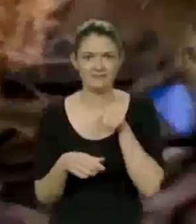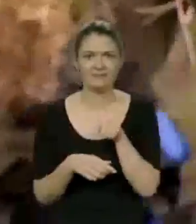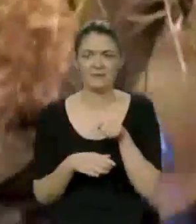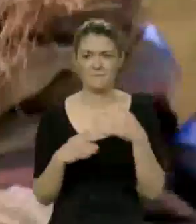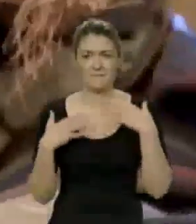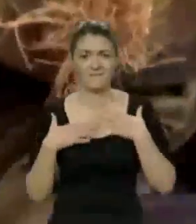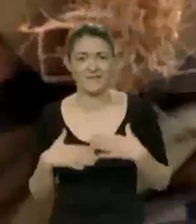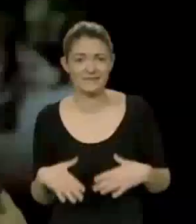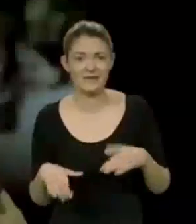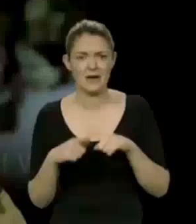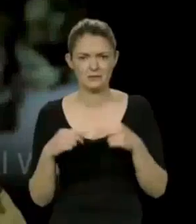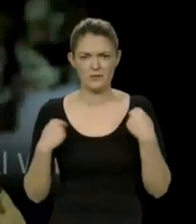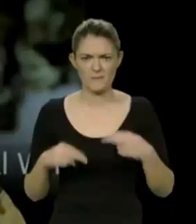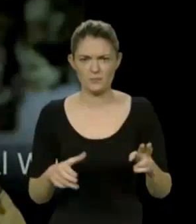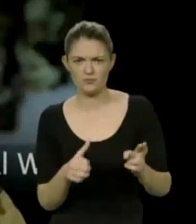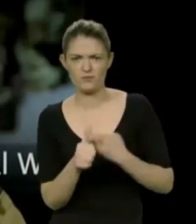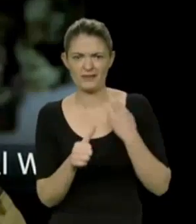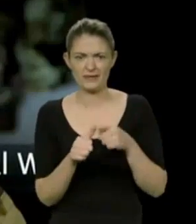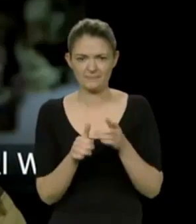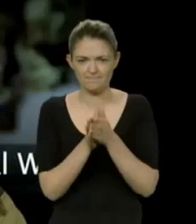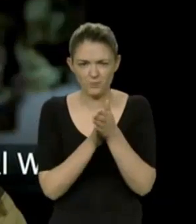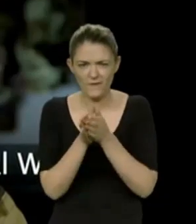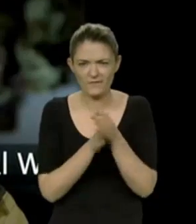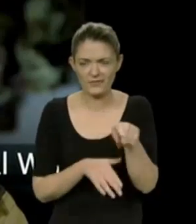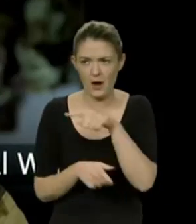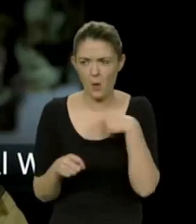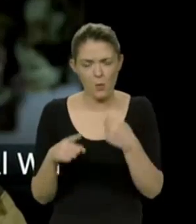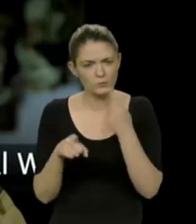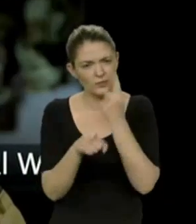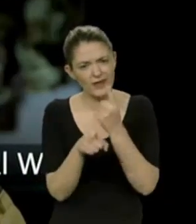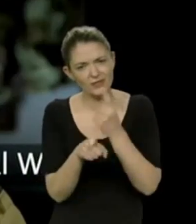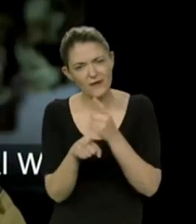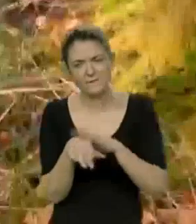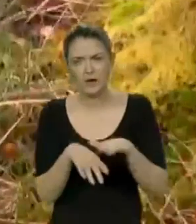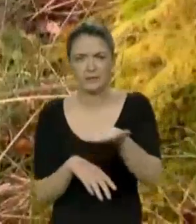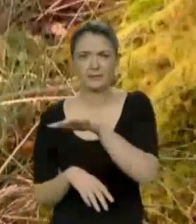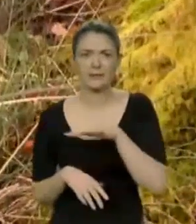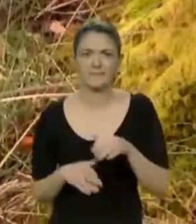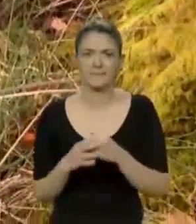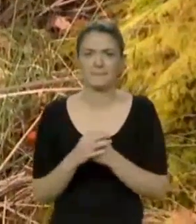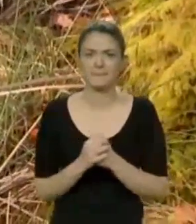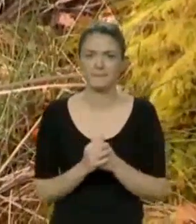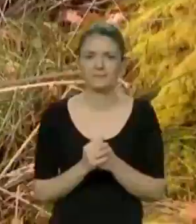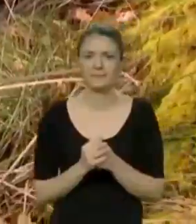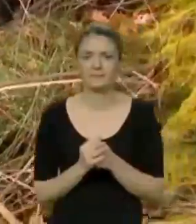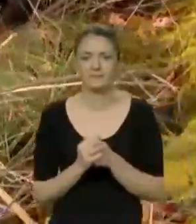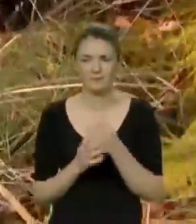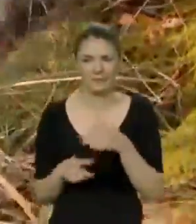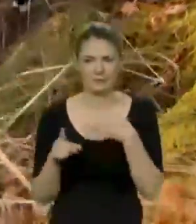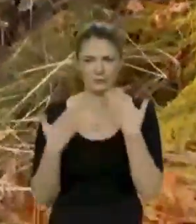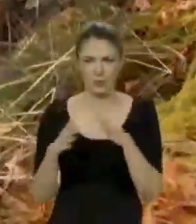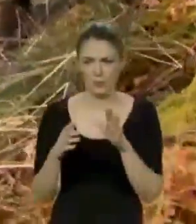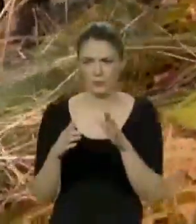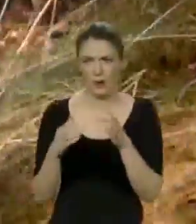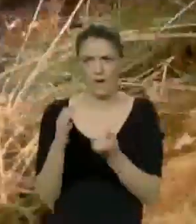physically, whether it be getting the uniforms ready, whether it be just motivating them, she was always there. Come on, a bit of aggression. She's